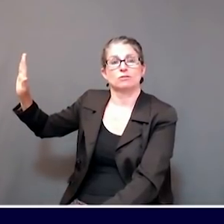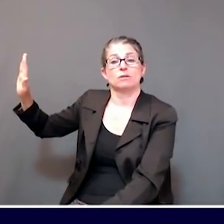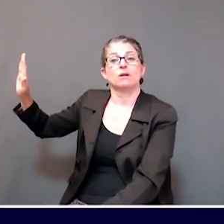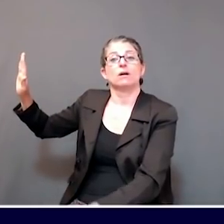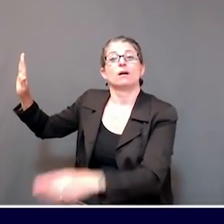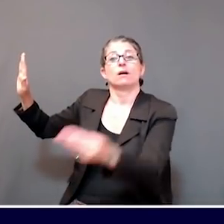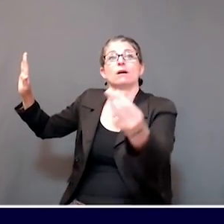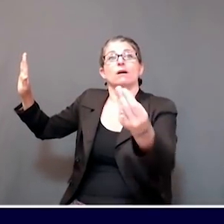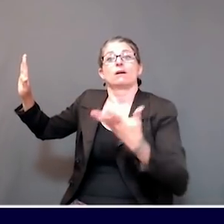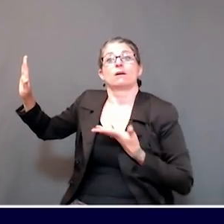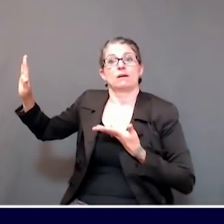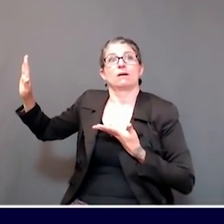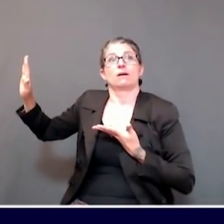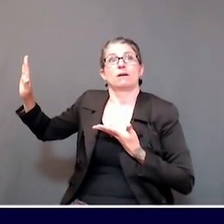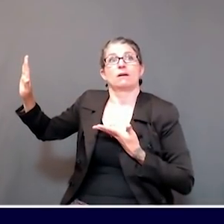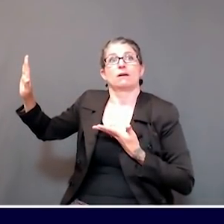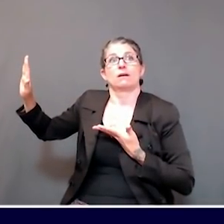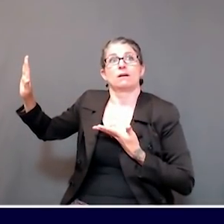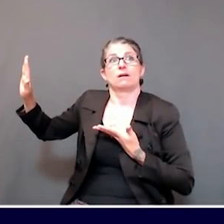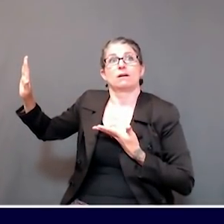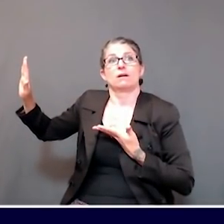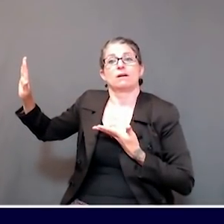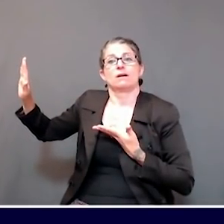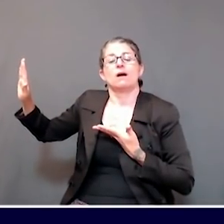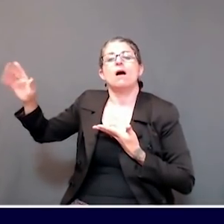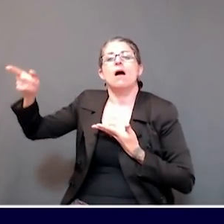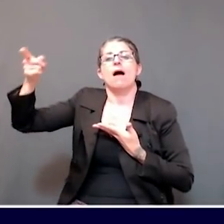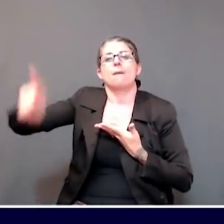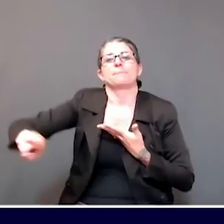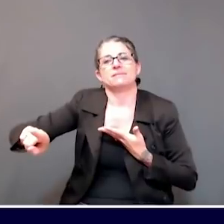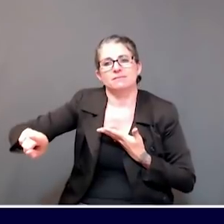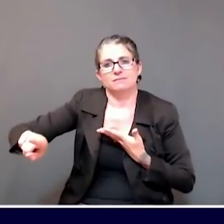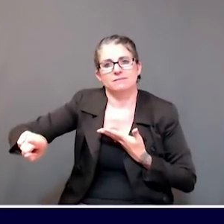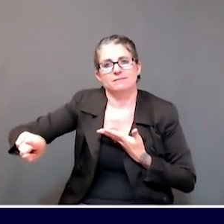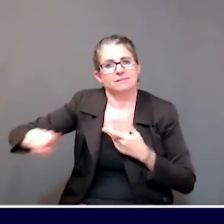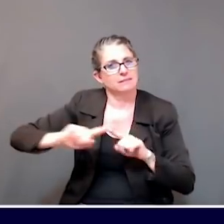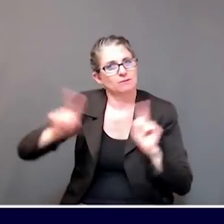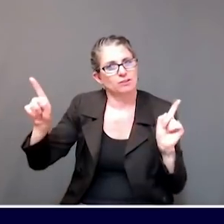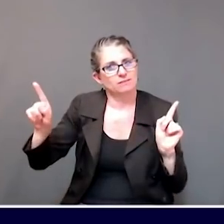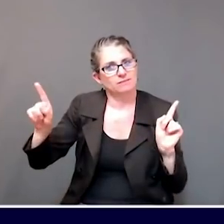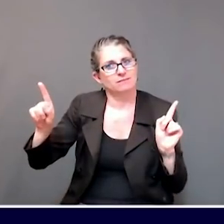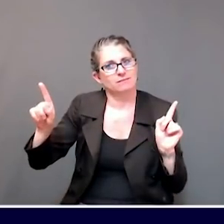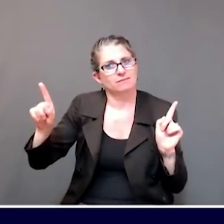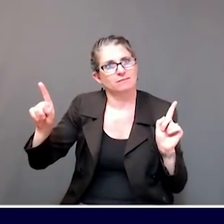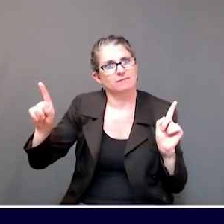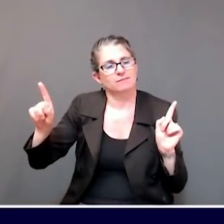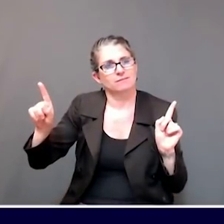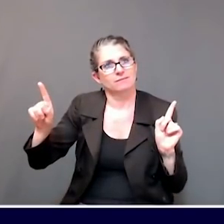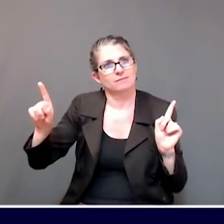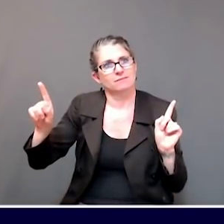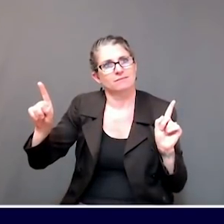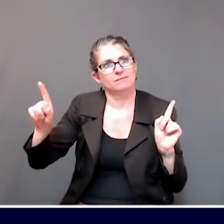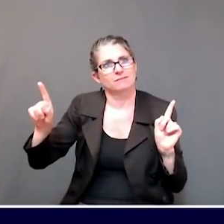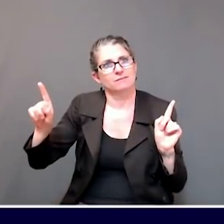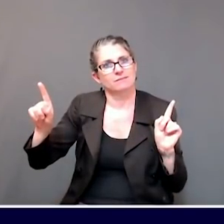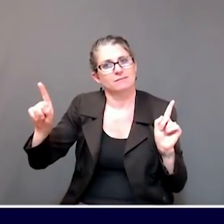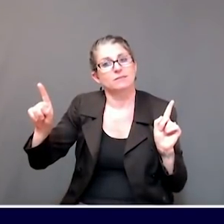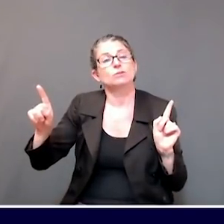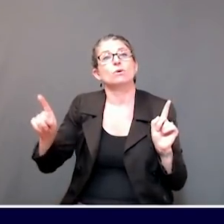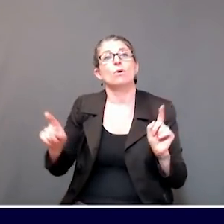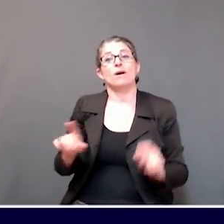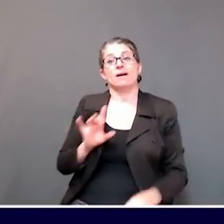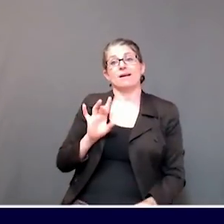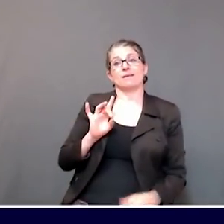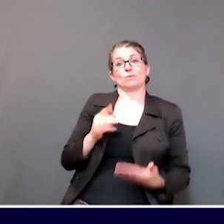the event actually happened. In the case of in the situation of new cases, that's either when the diagnosis was